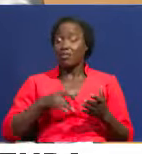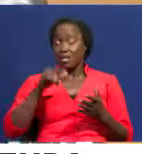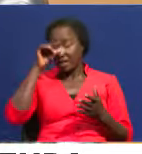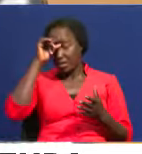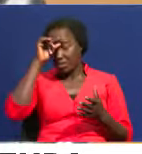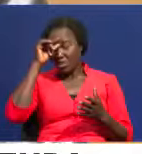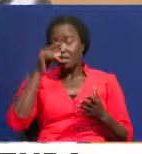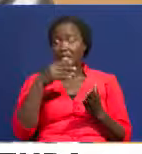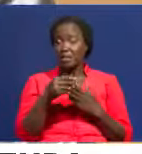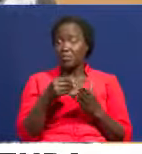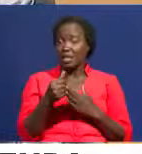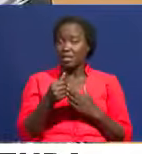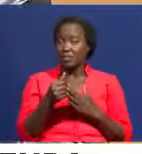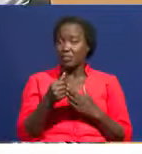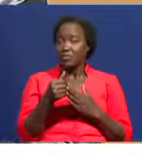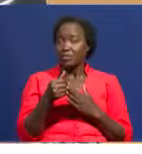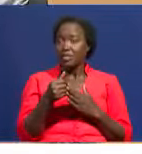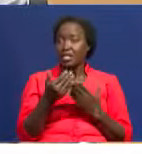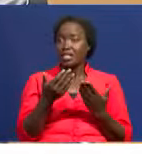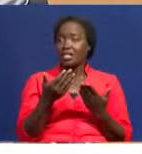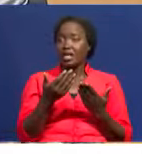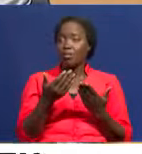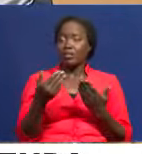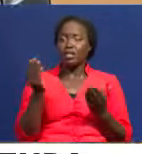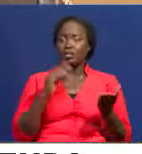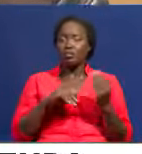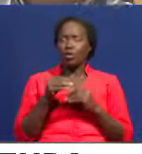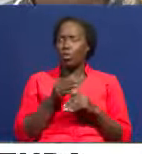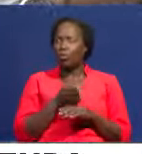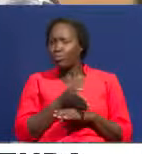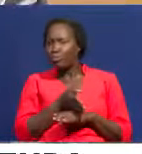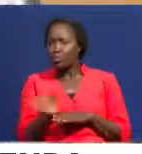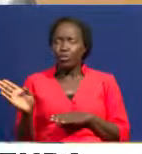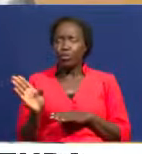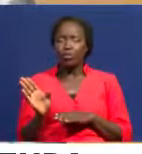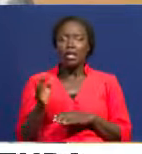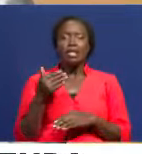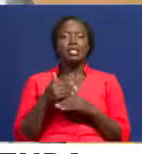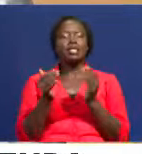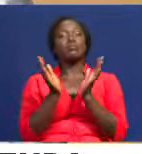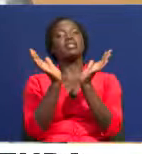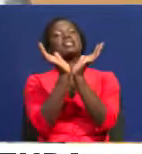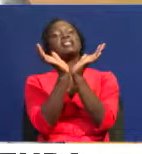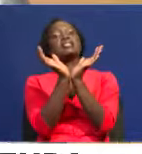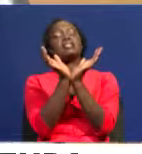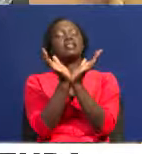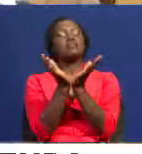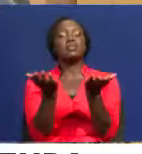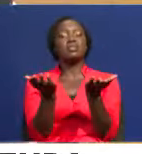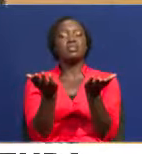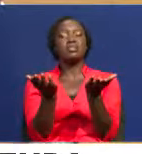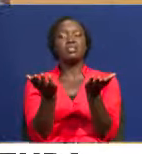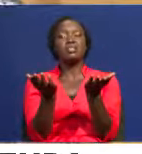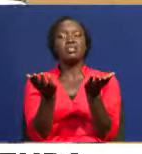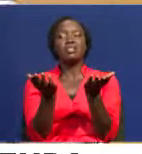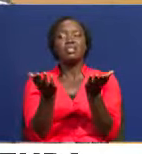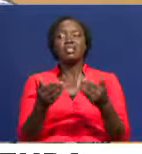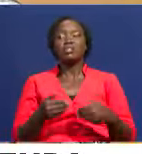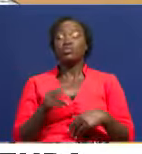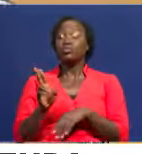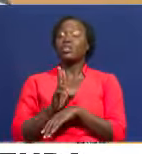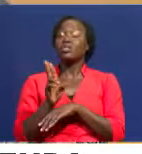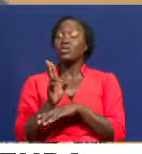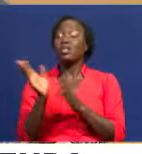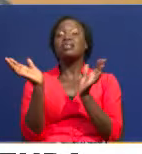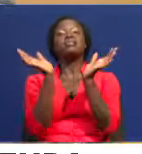government, like the money that is being embezzled, they can create, they can build stadiums. Mm-hmm. And our youths can use